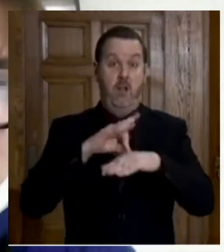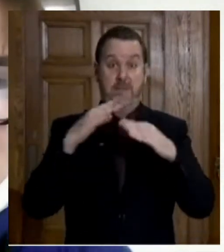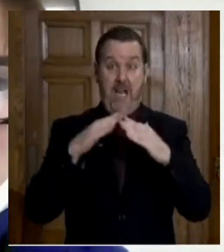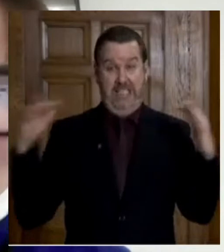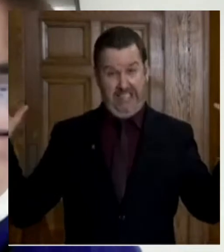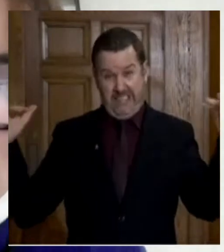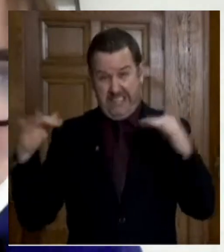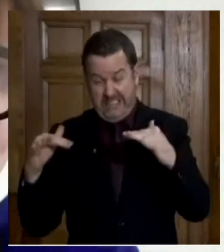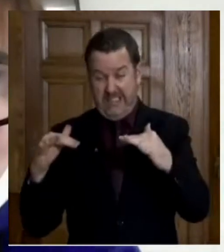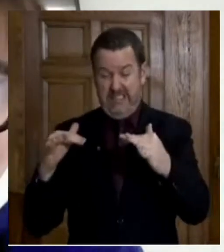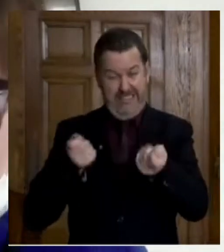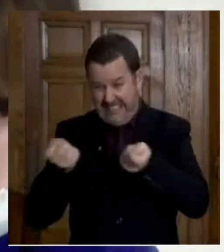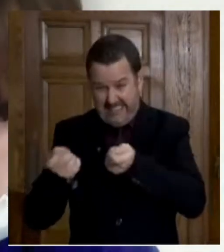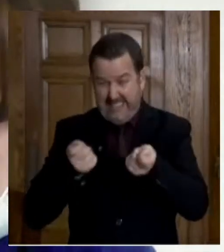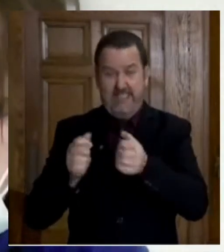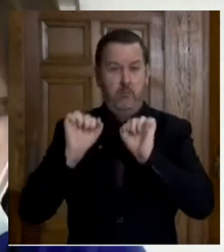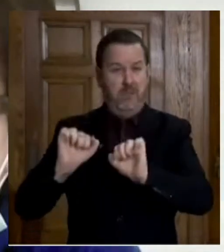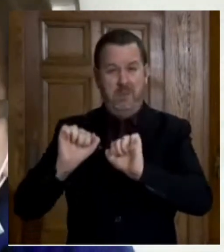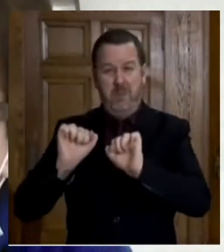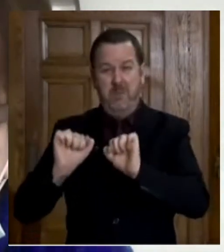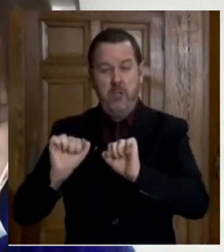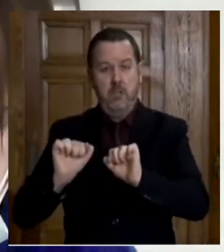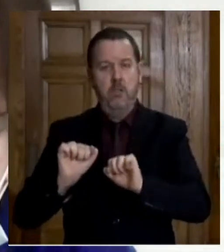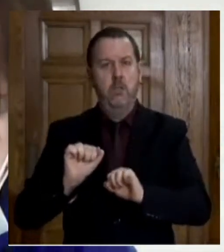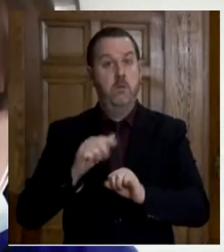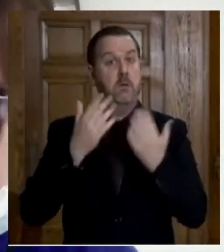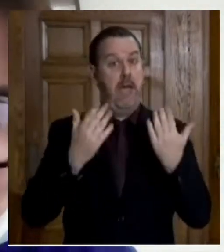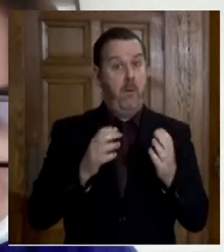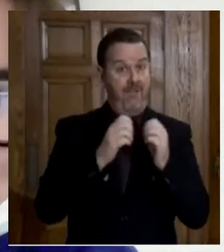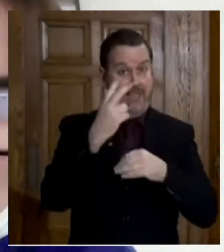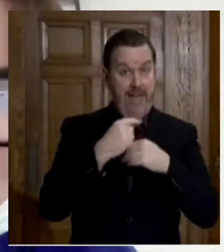are you literally closing your eyes at night